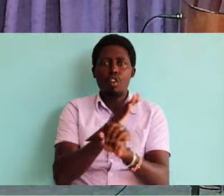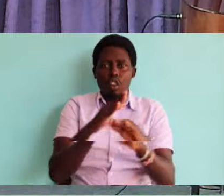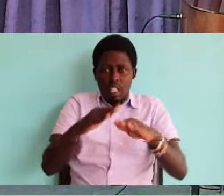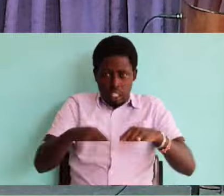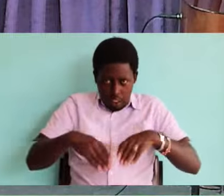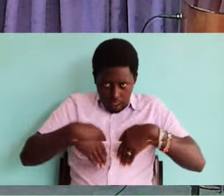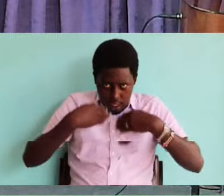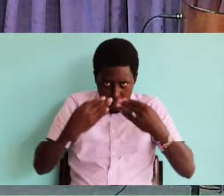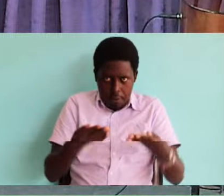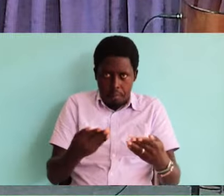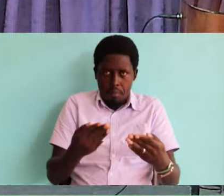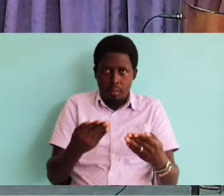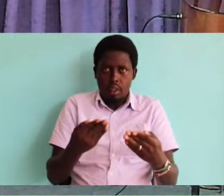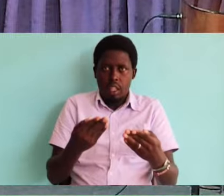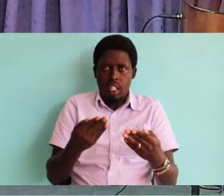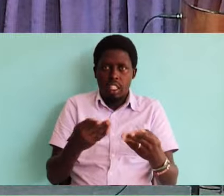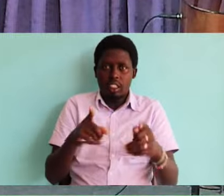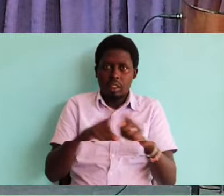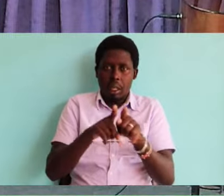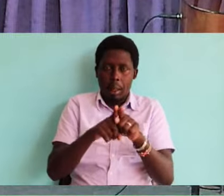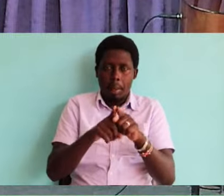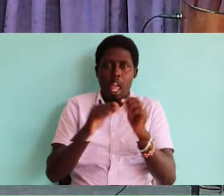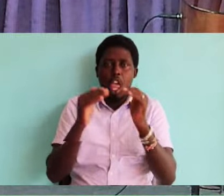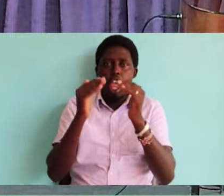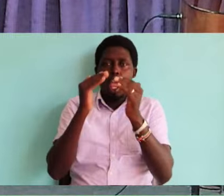give proportionately.